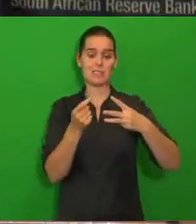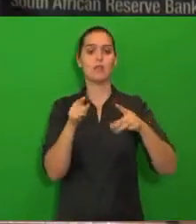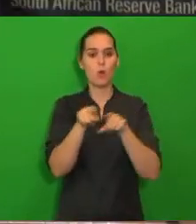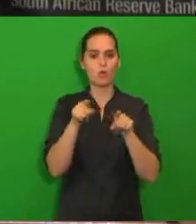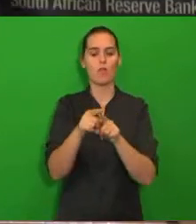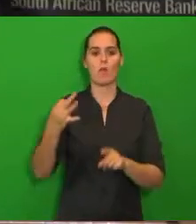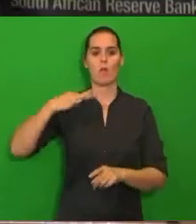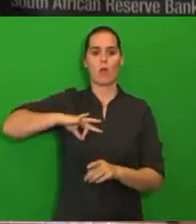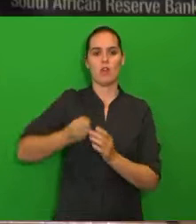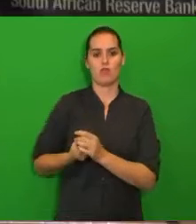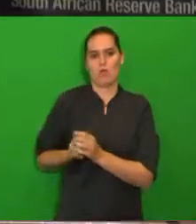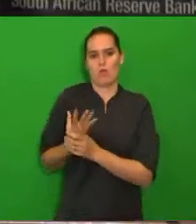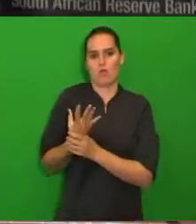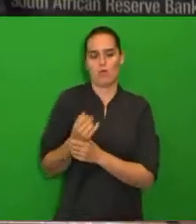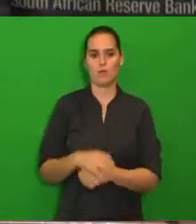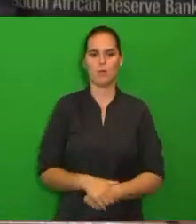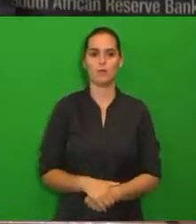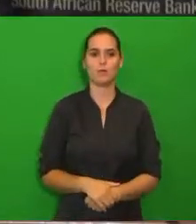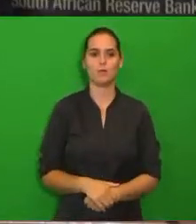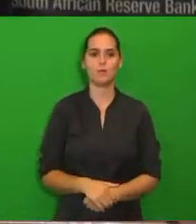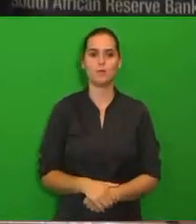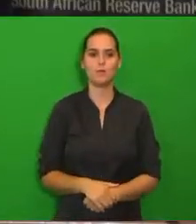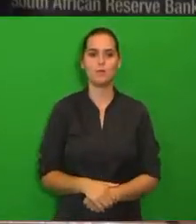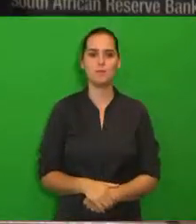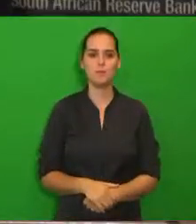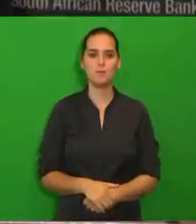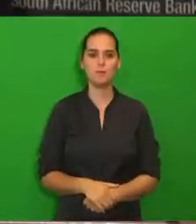from nominal wage growth.